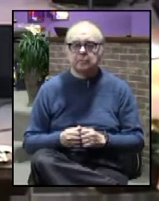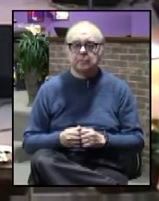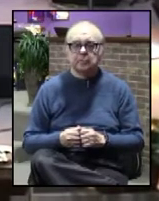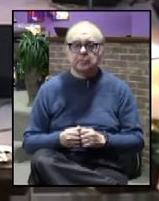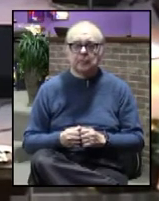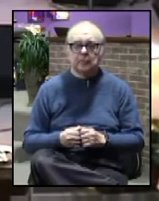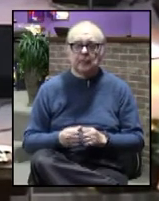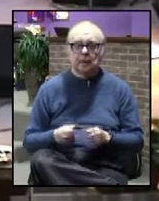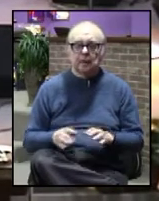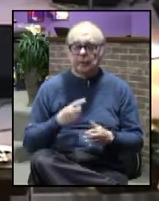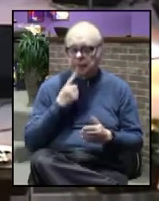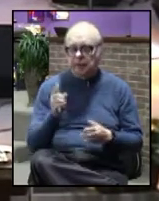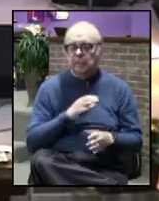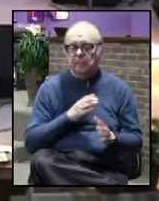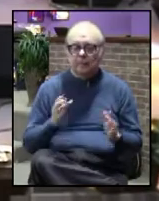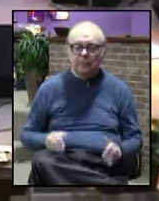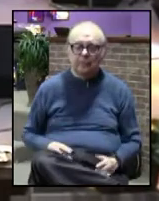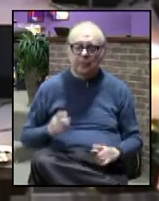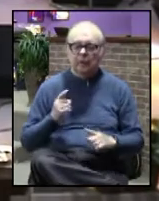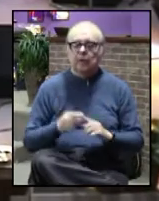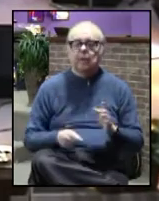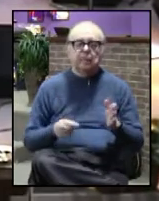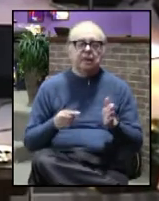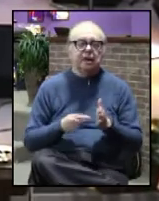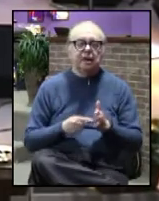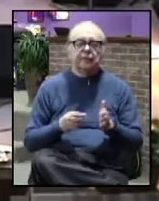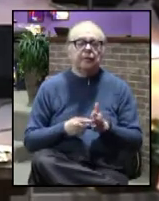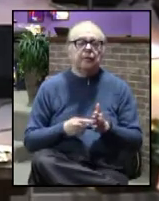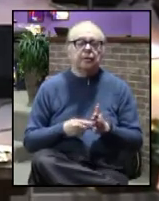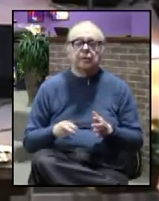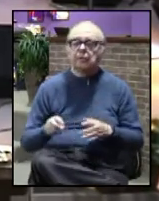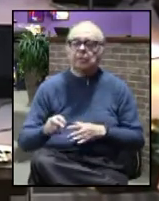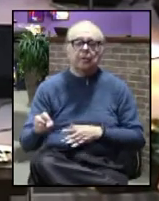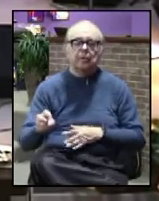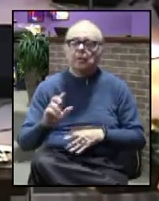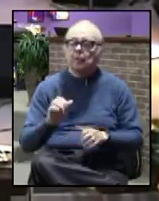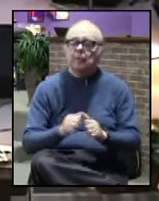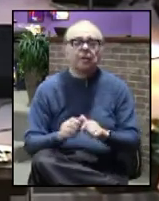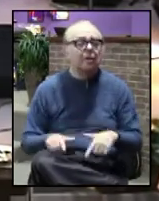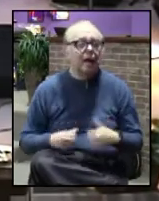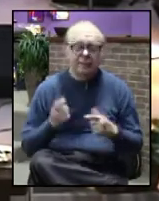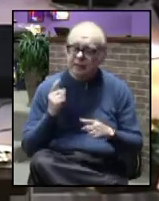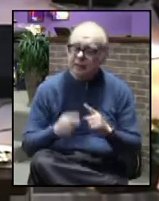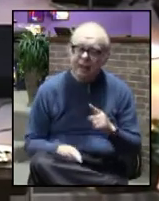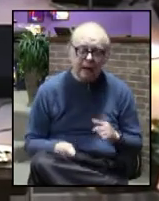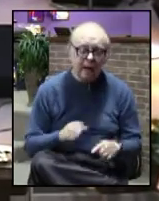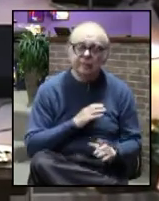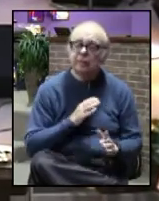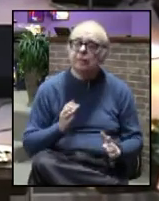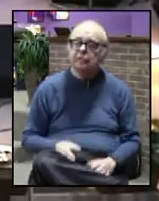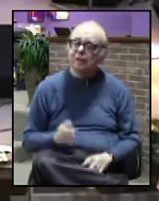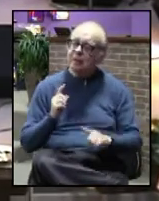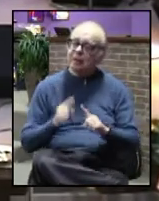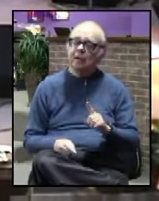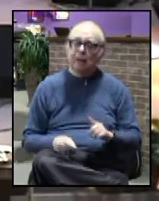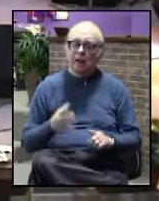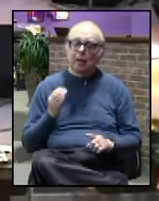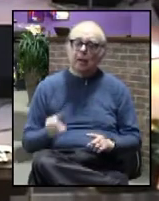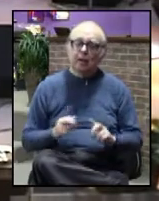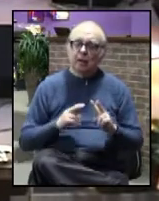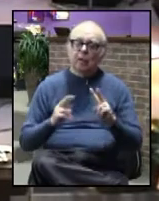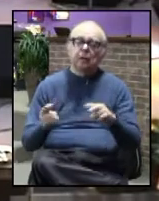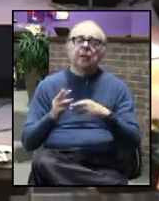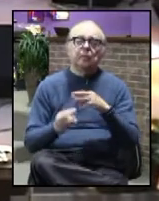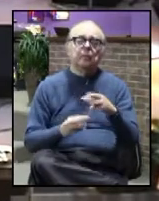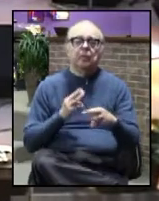But let me say this, Christians, we can't afford to drift in life as a Christian. Because when you look at